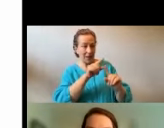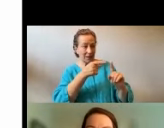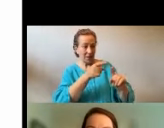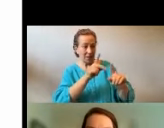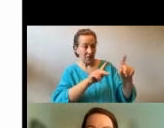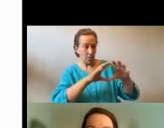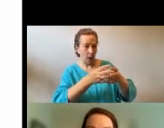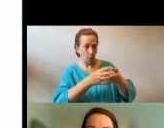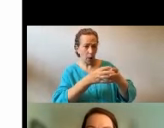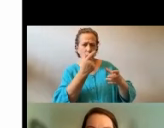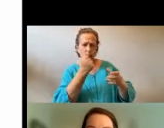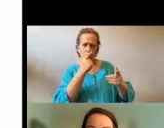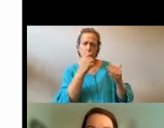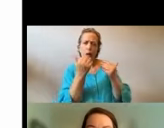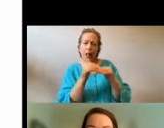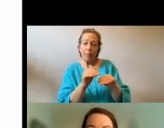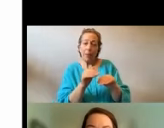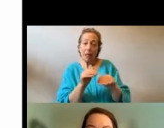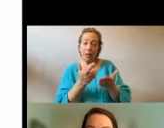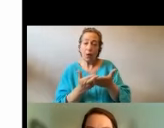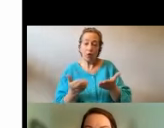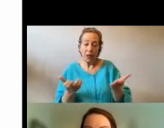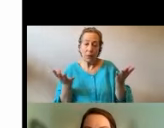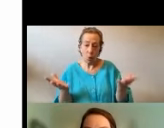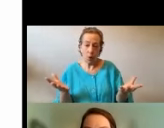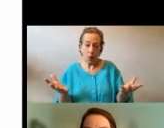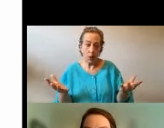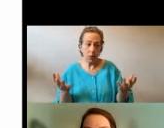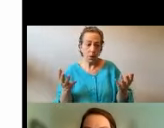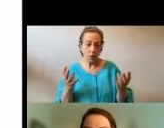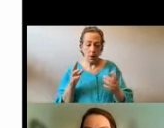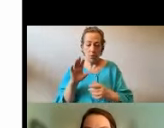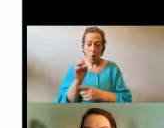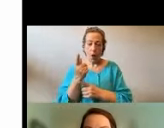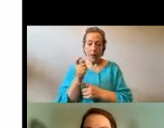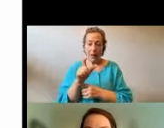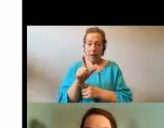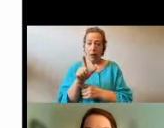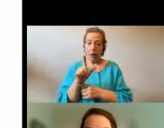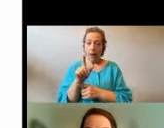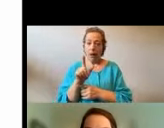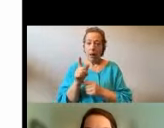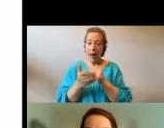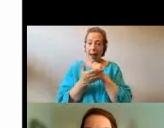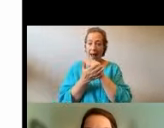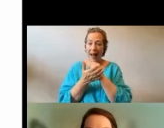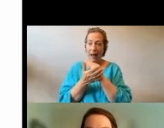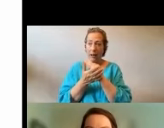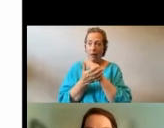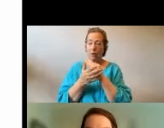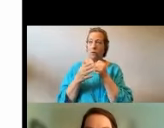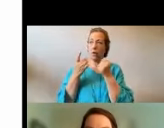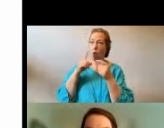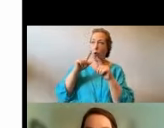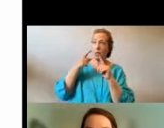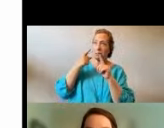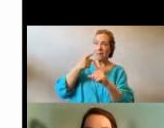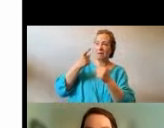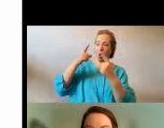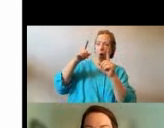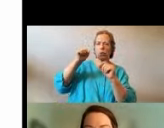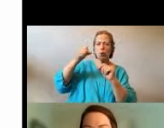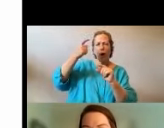going to be a limited amount of resources when it comes to legal aid services to achieve a specific goal. So thinking about how those